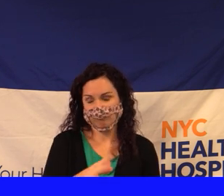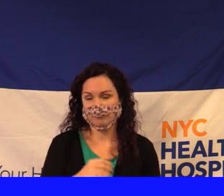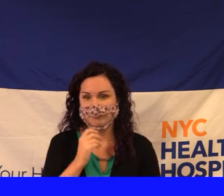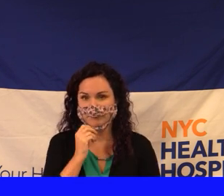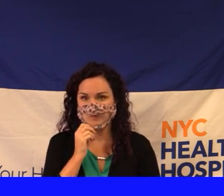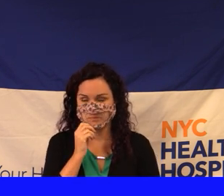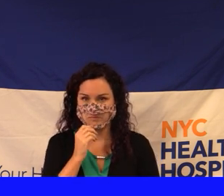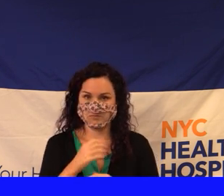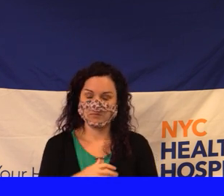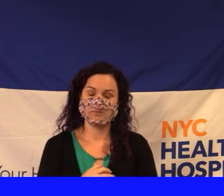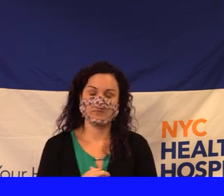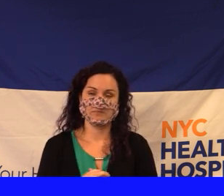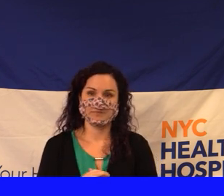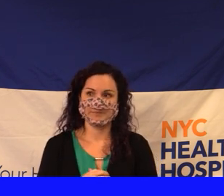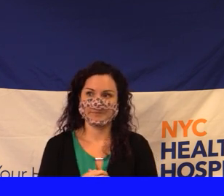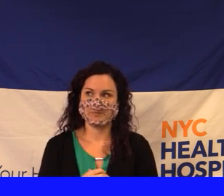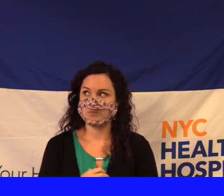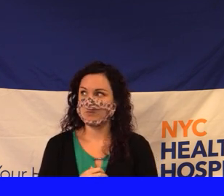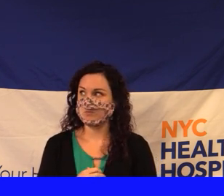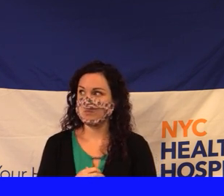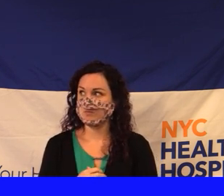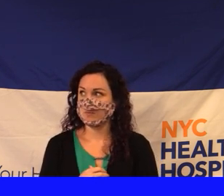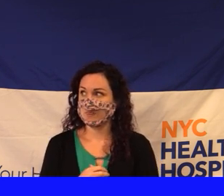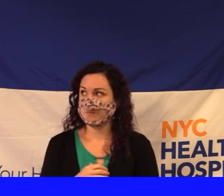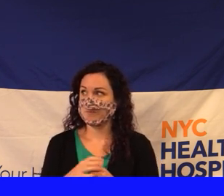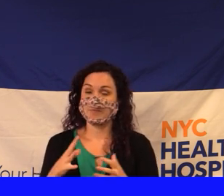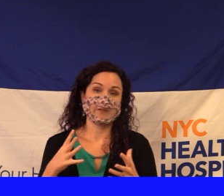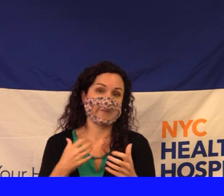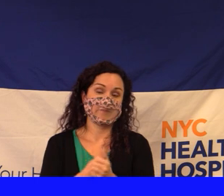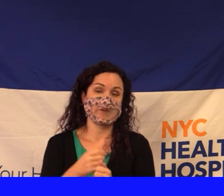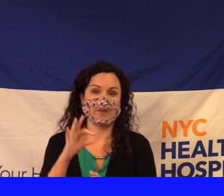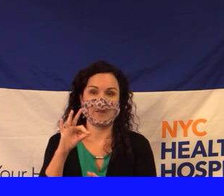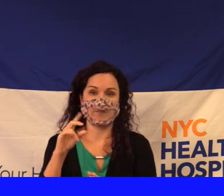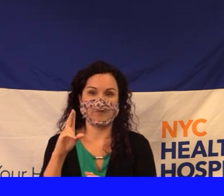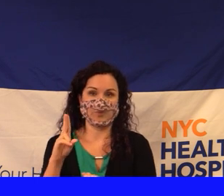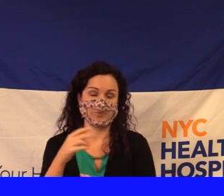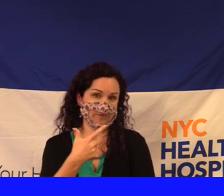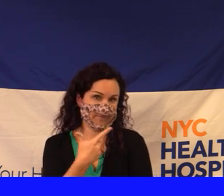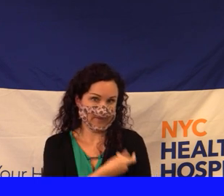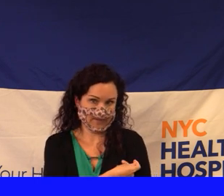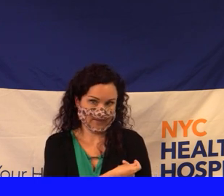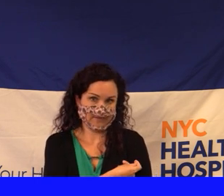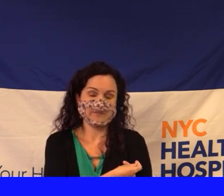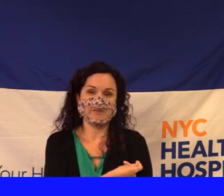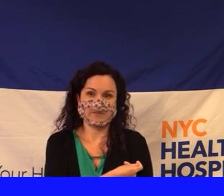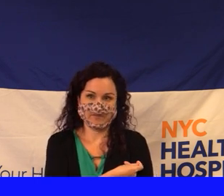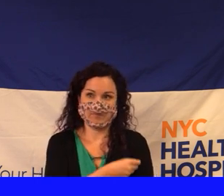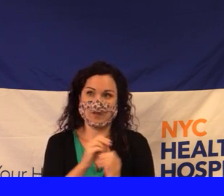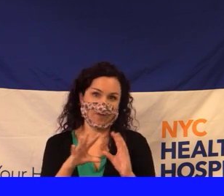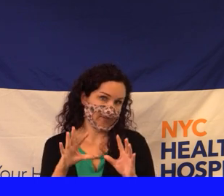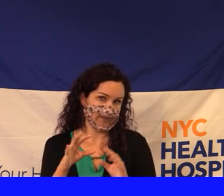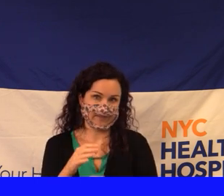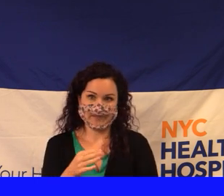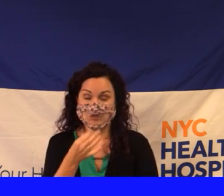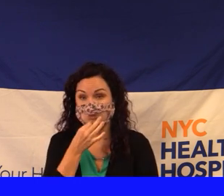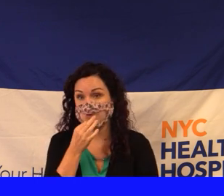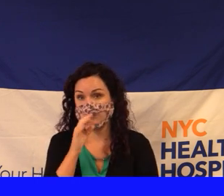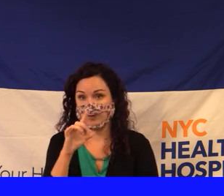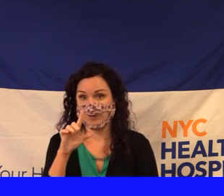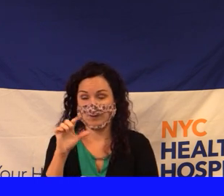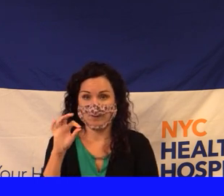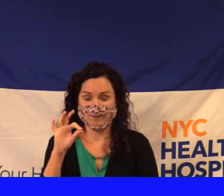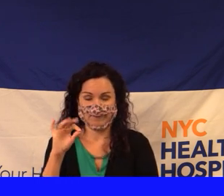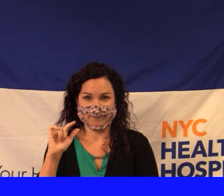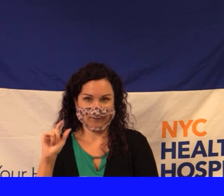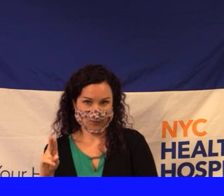Quick update on the flu vaccine. Obviously, we're entering the flu season. To